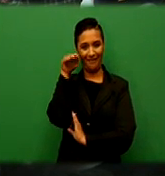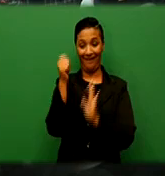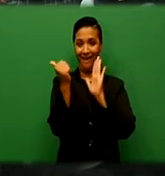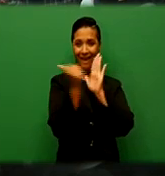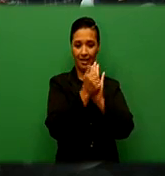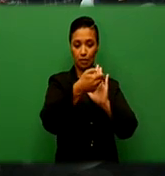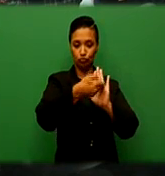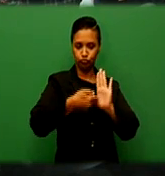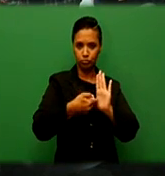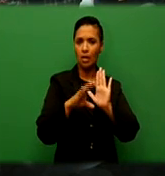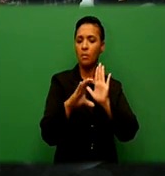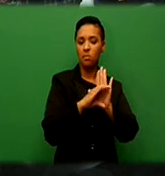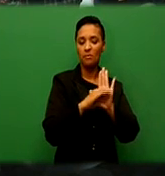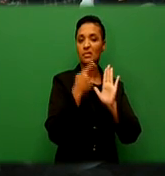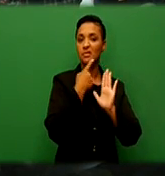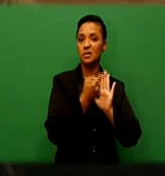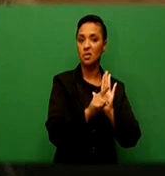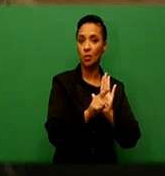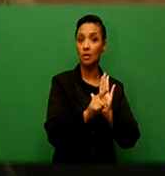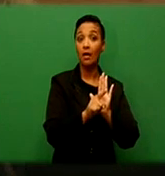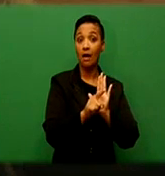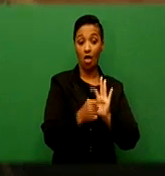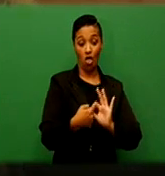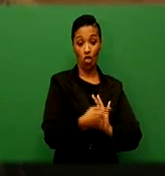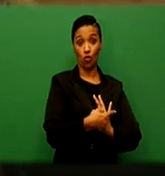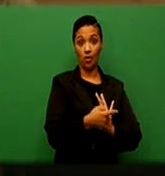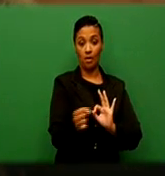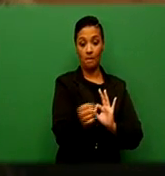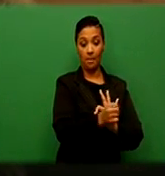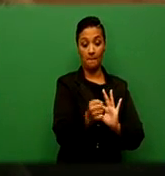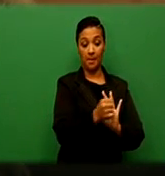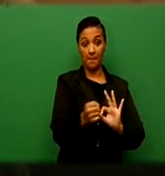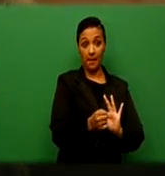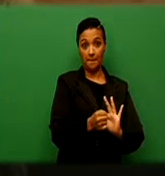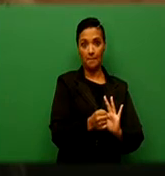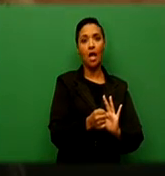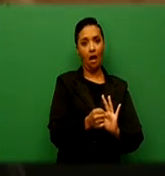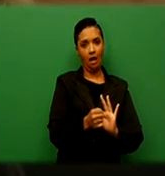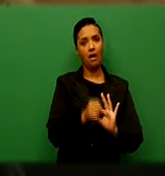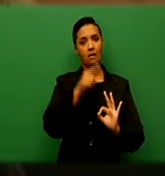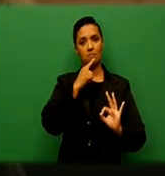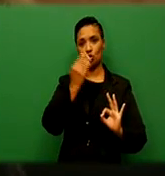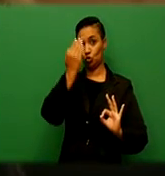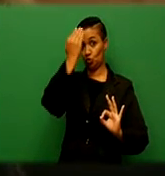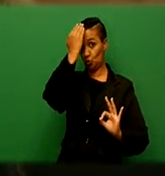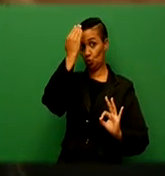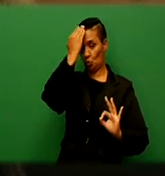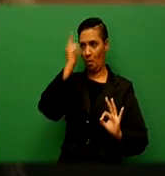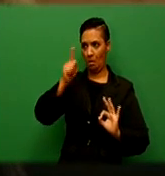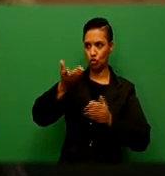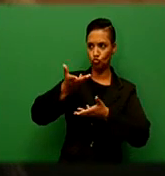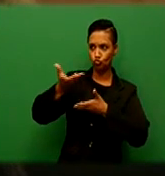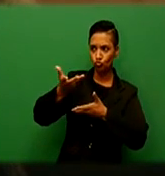act provides that in making that appointment, the president must have consultations with the Minister